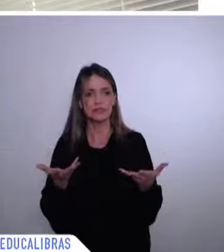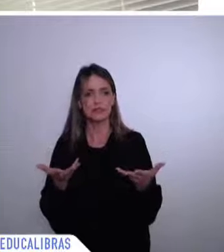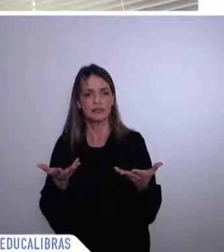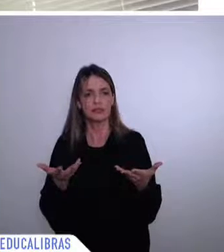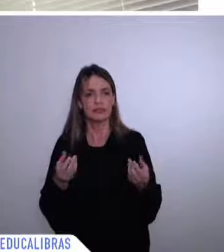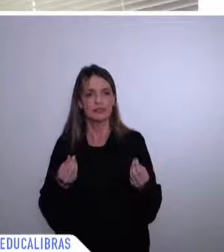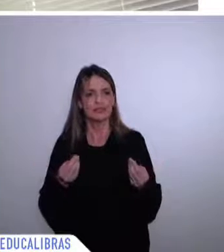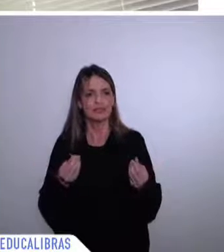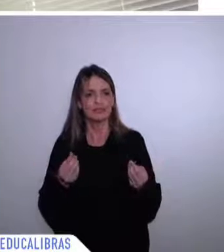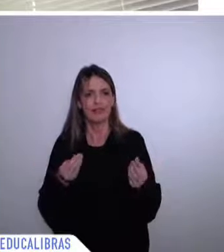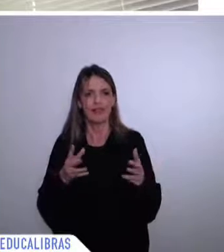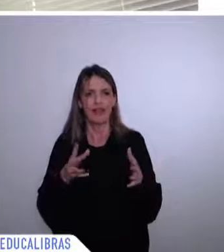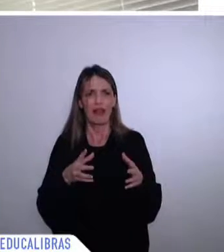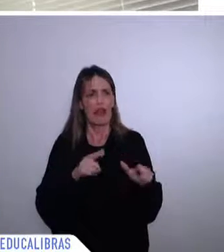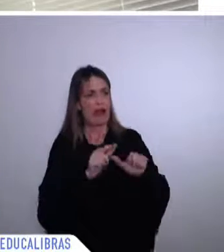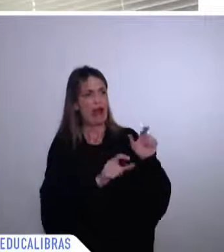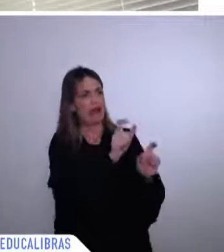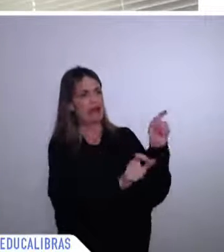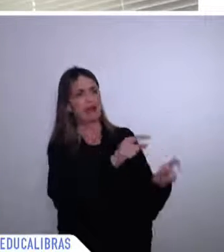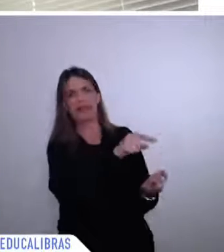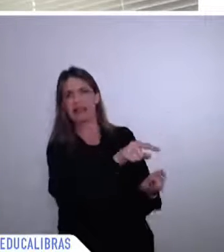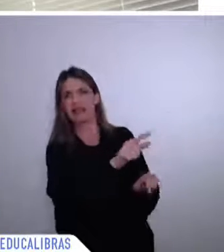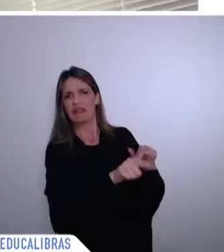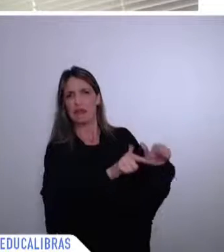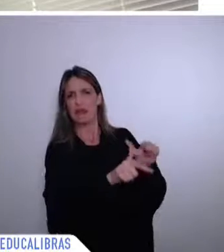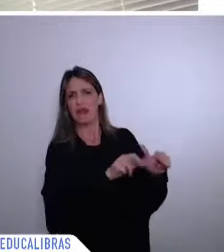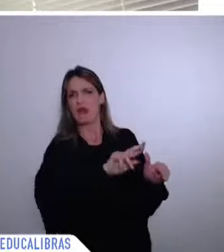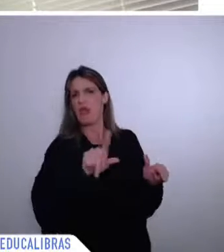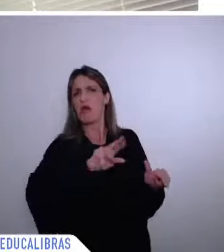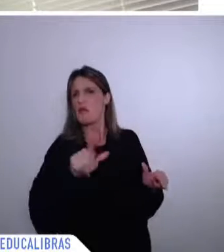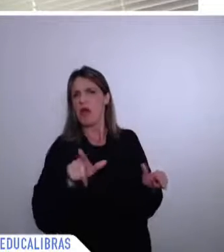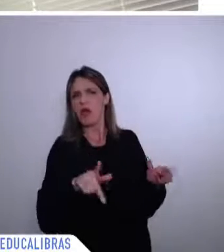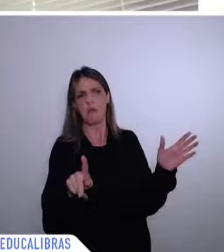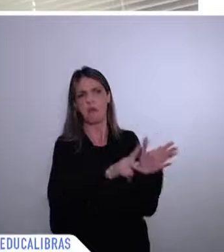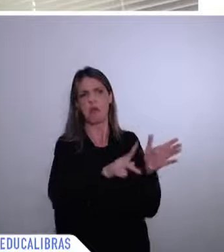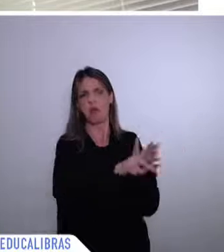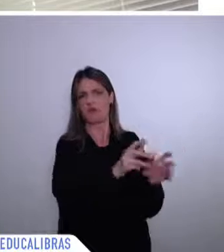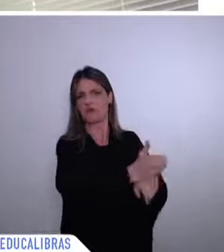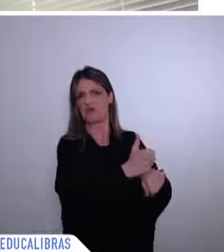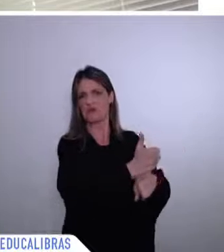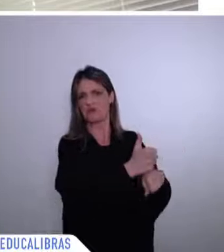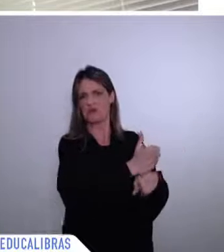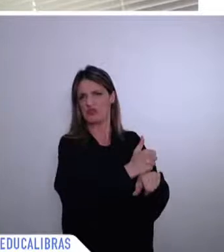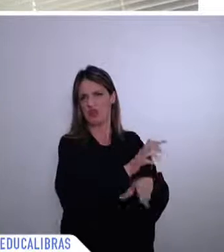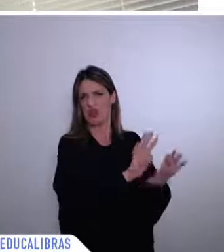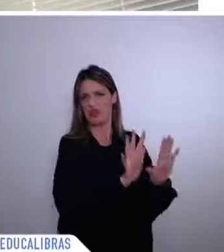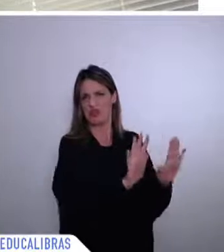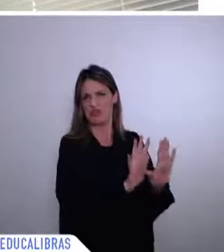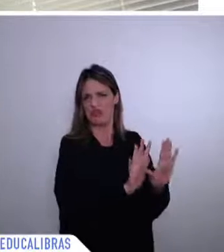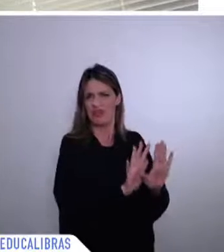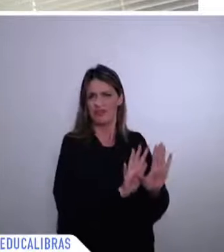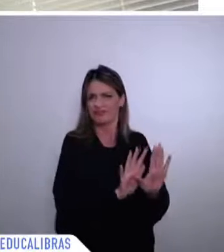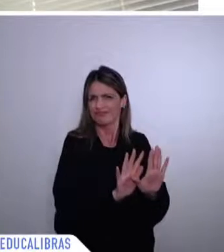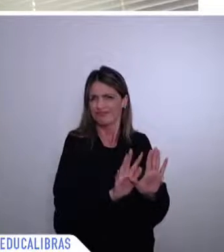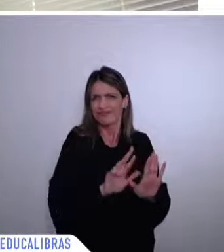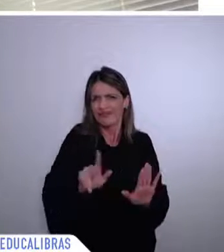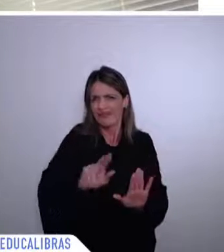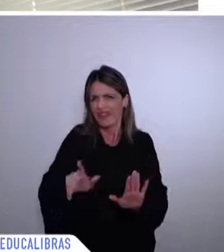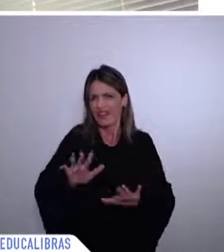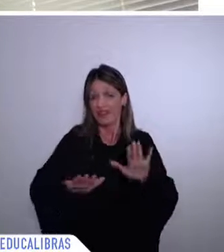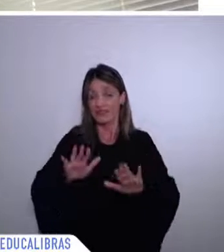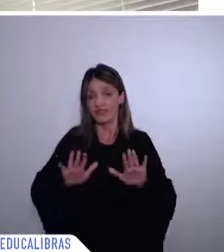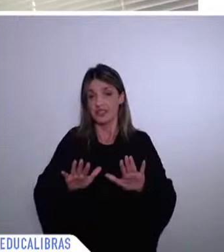breaking the paradigm that these workers consider that, because they don't consider themselves